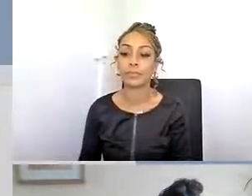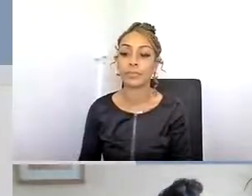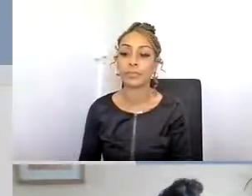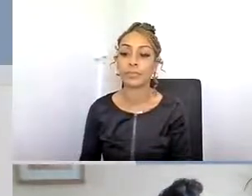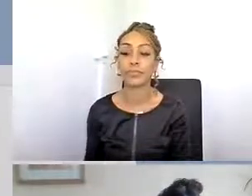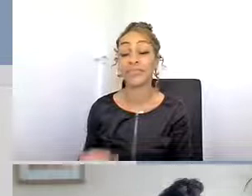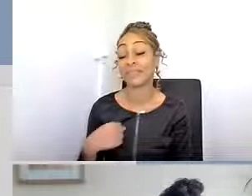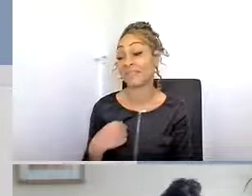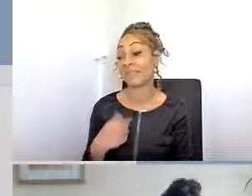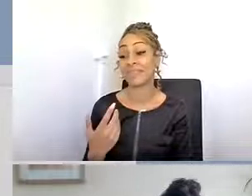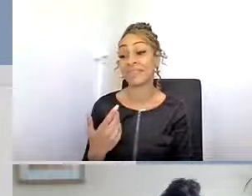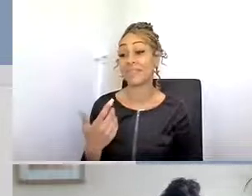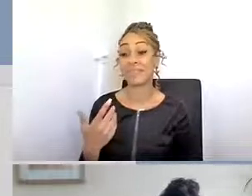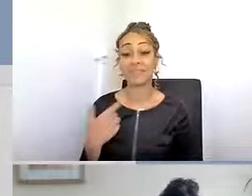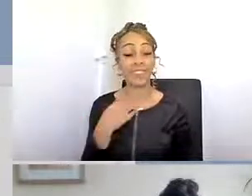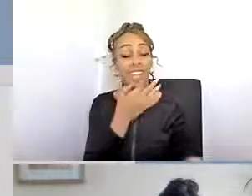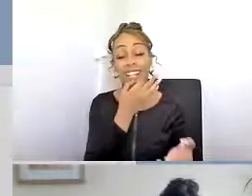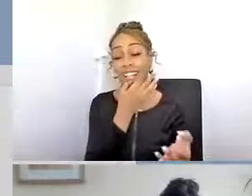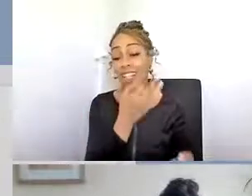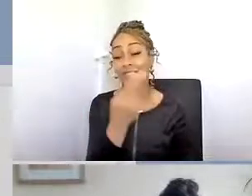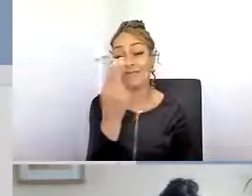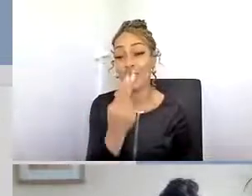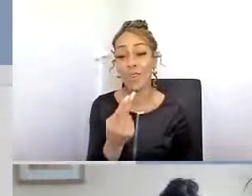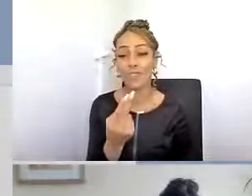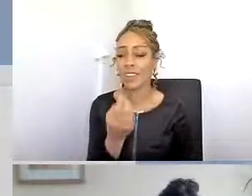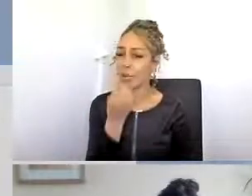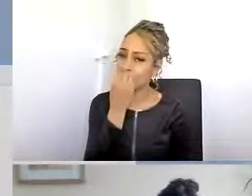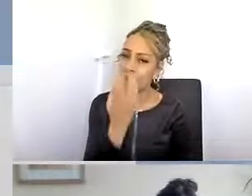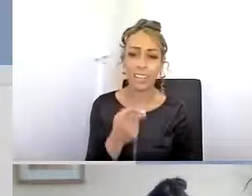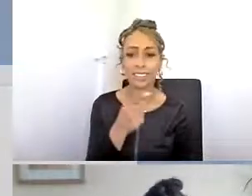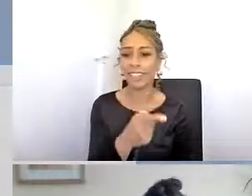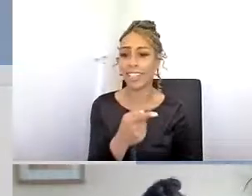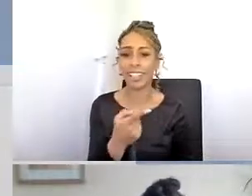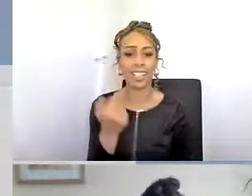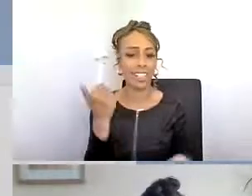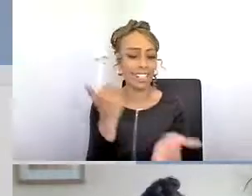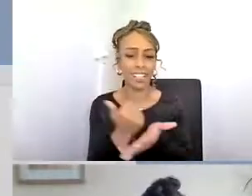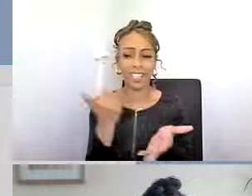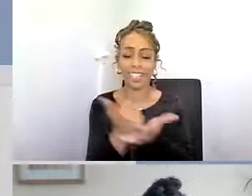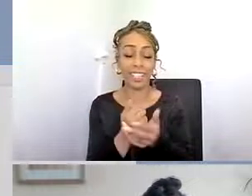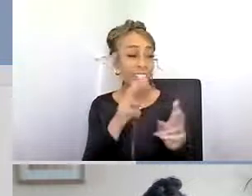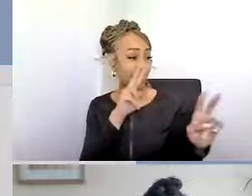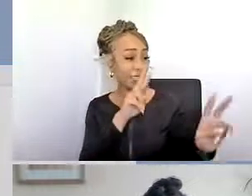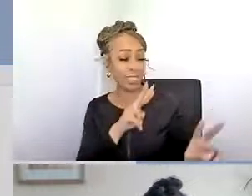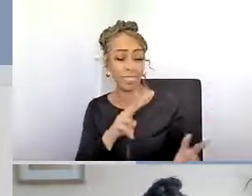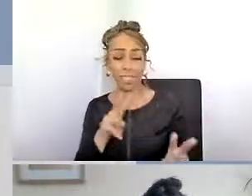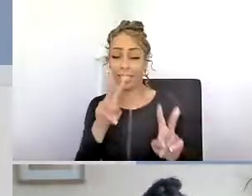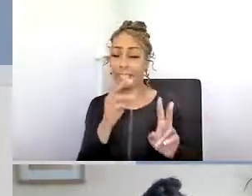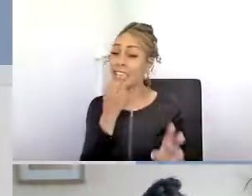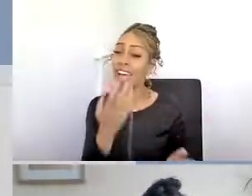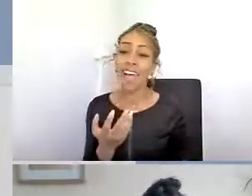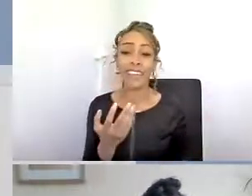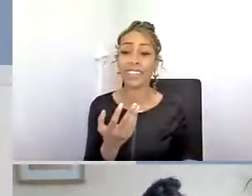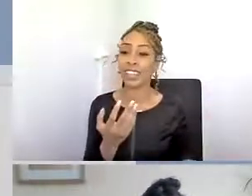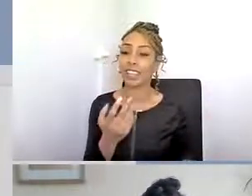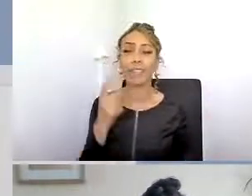I just find these drawings absolutely extraordinary. They're absolutely exquisitely executed, and they